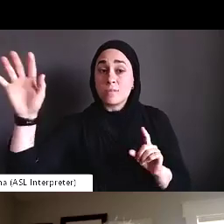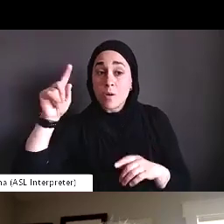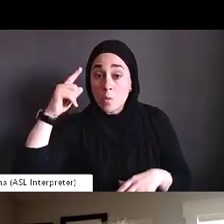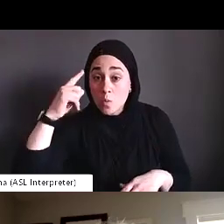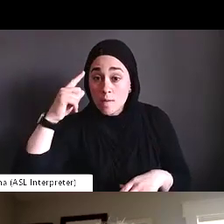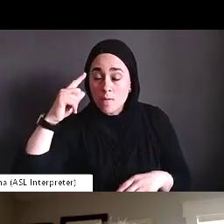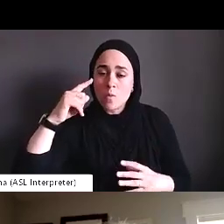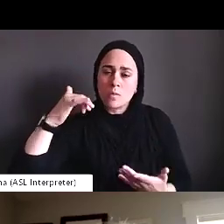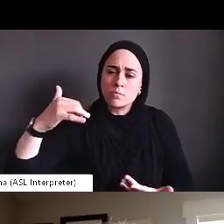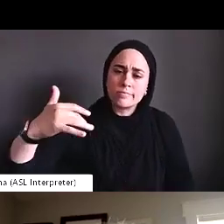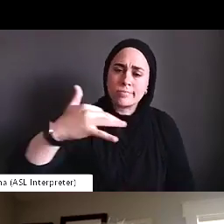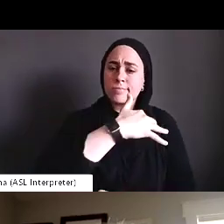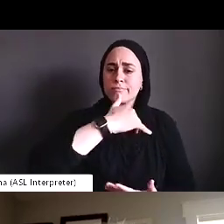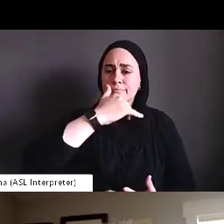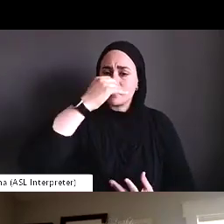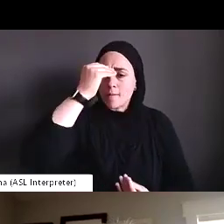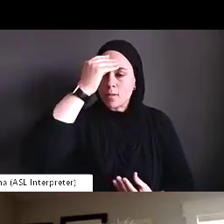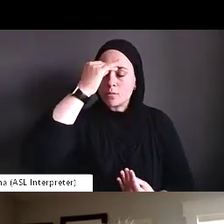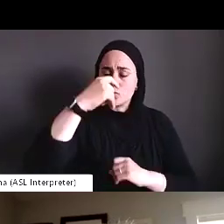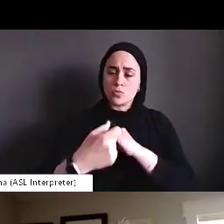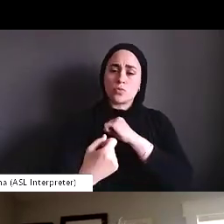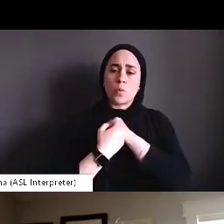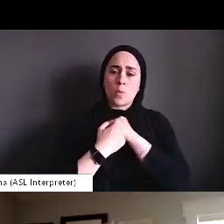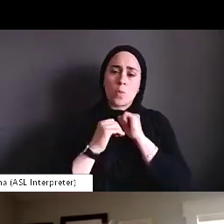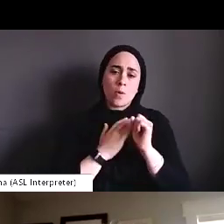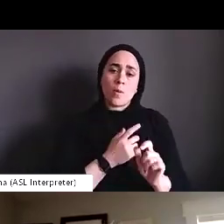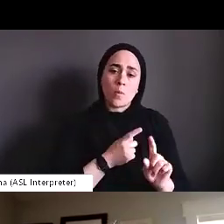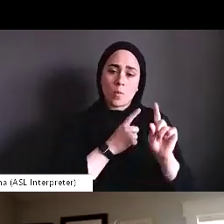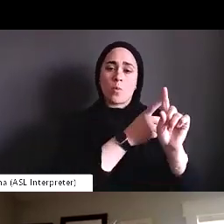support what we're trying to do. We have met with government